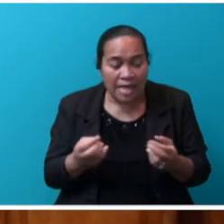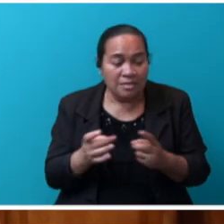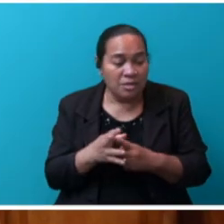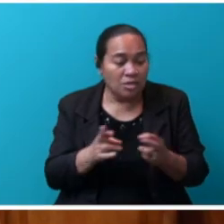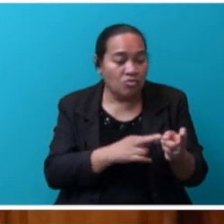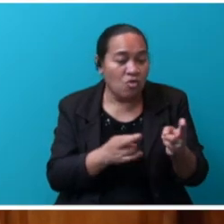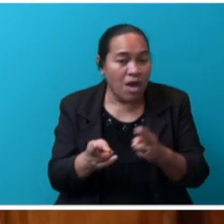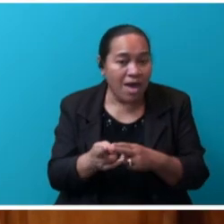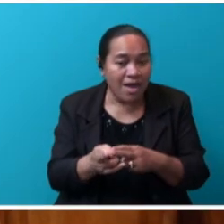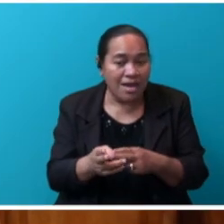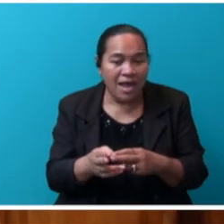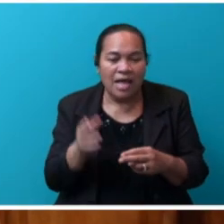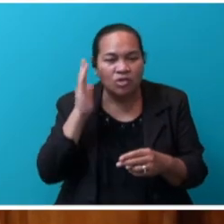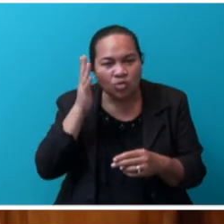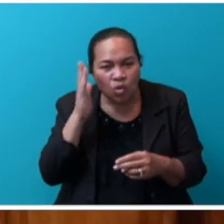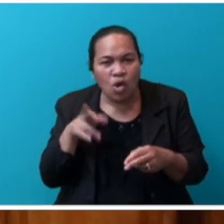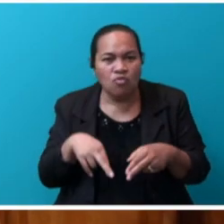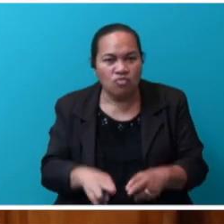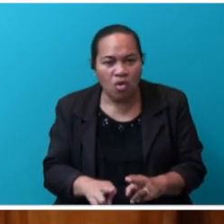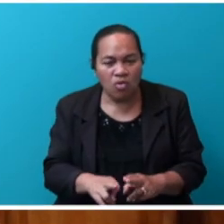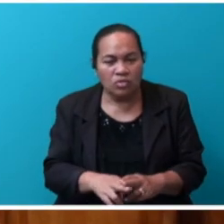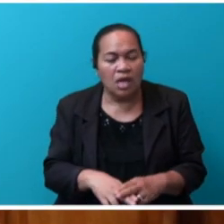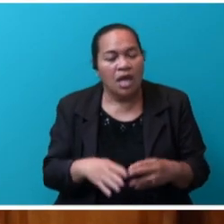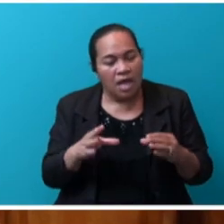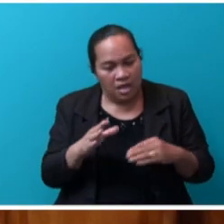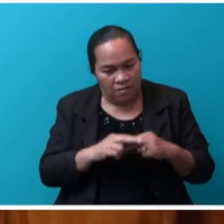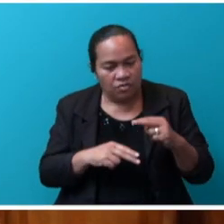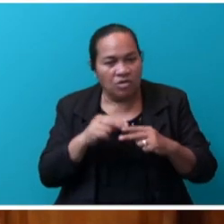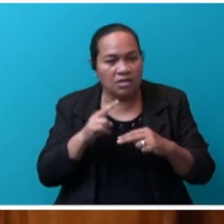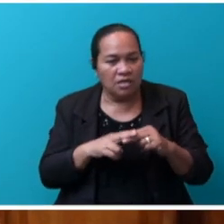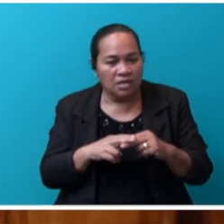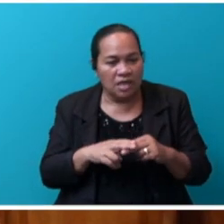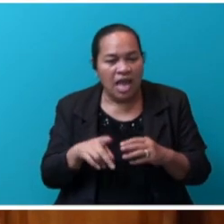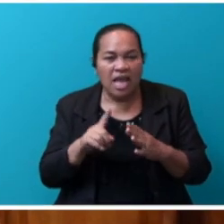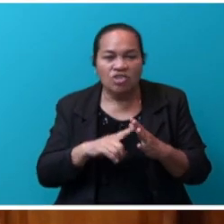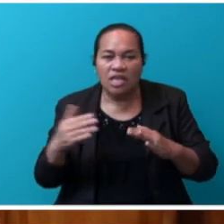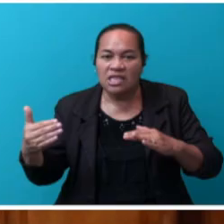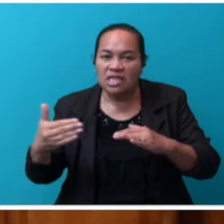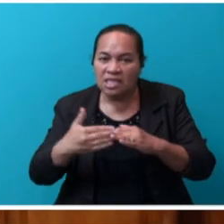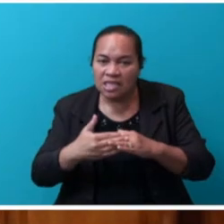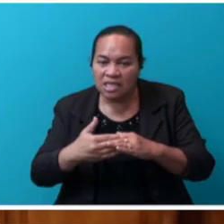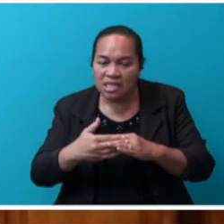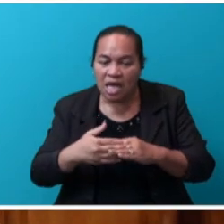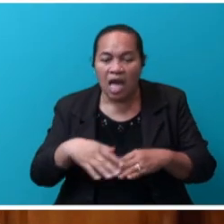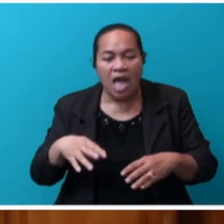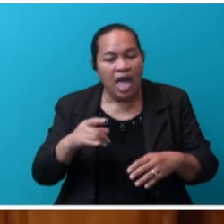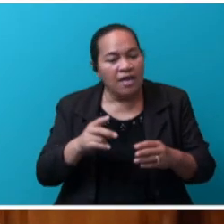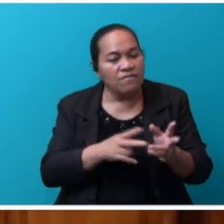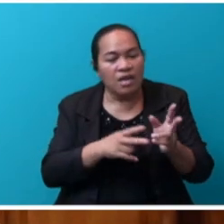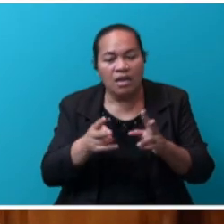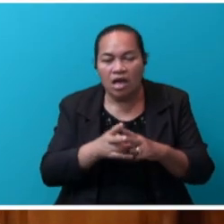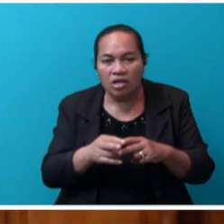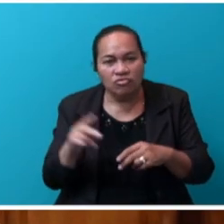roads, school infrastructure investments, jetty upgrade, rural electrification projects,